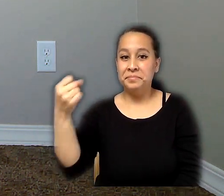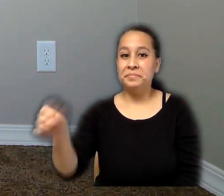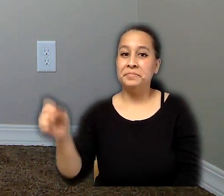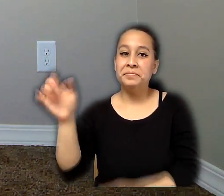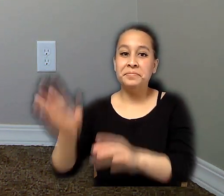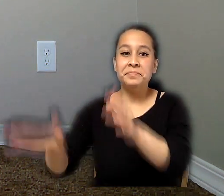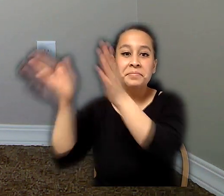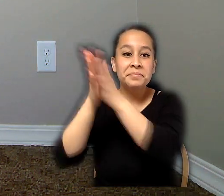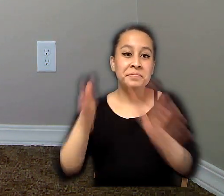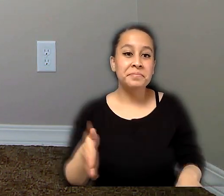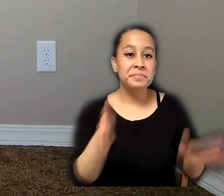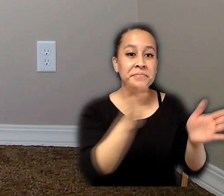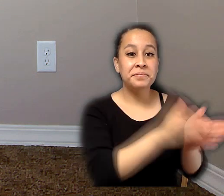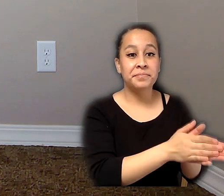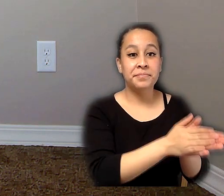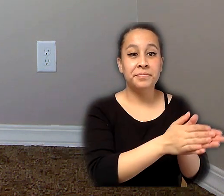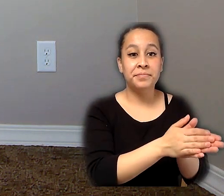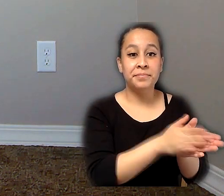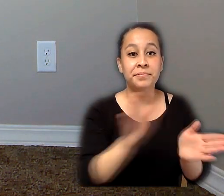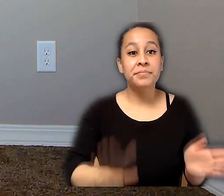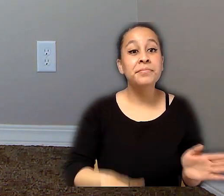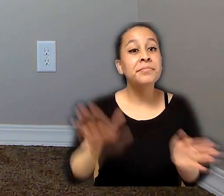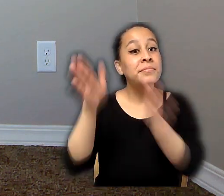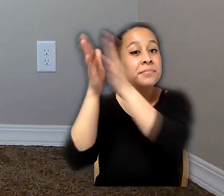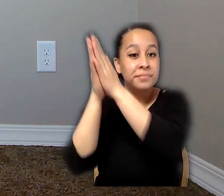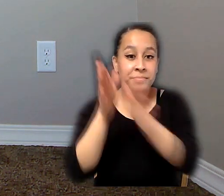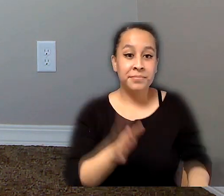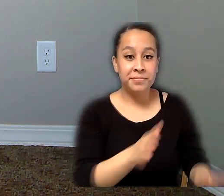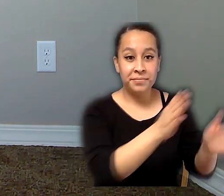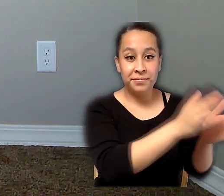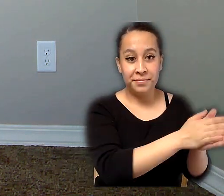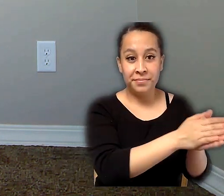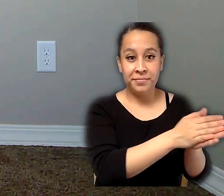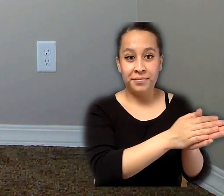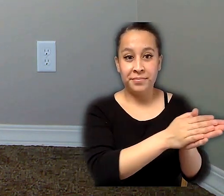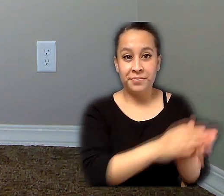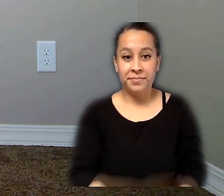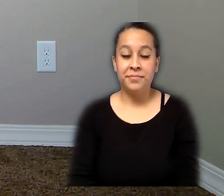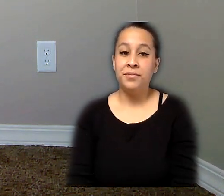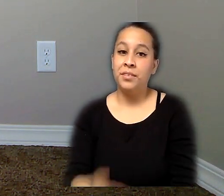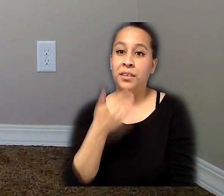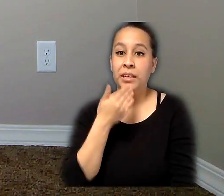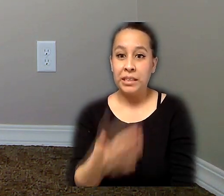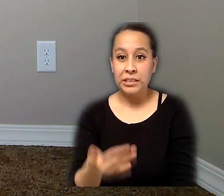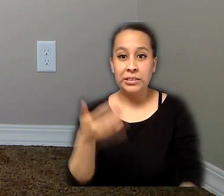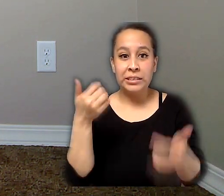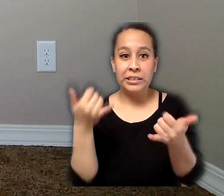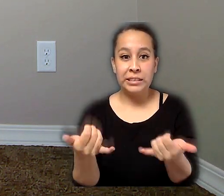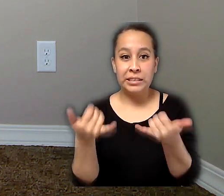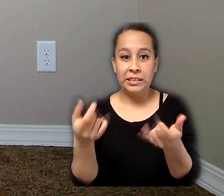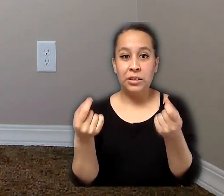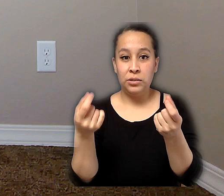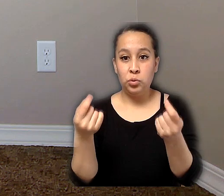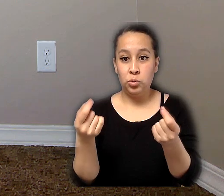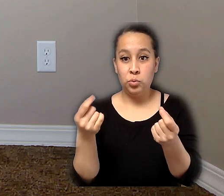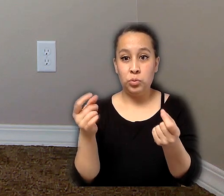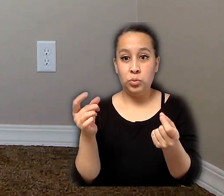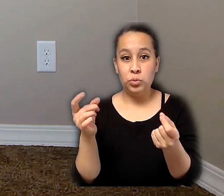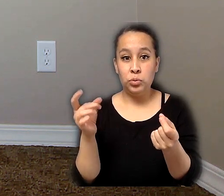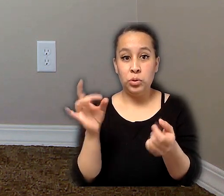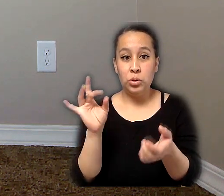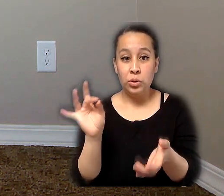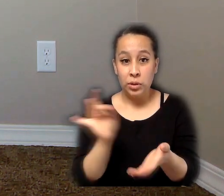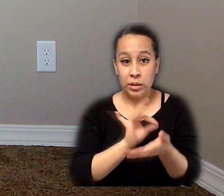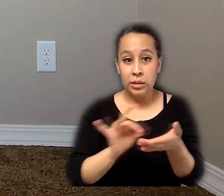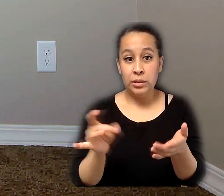tambourine. Step, clap, step, clap, step, clap, step, clap. Good. Now we're going to do all eight counts together.